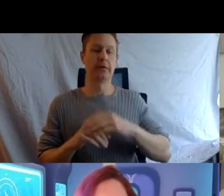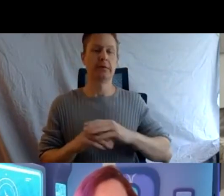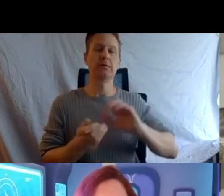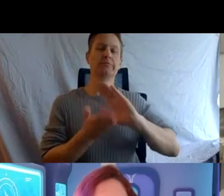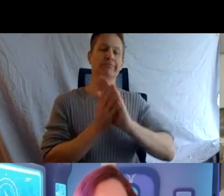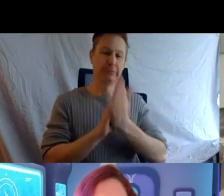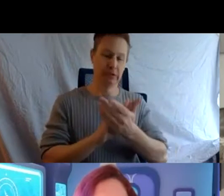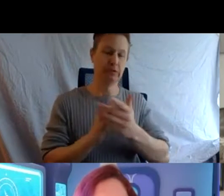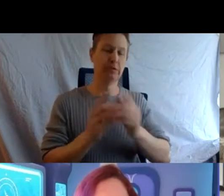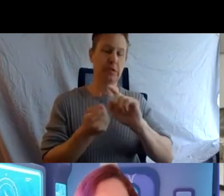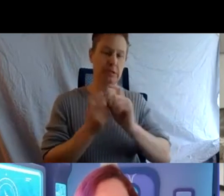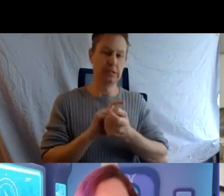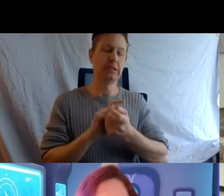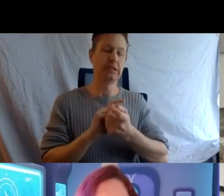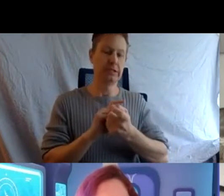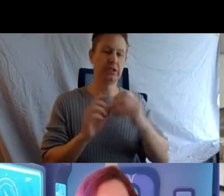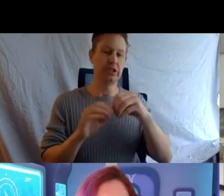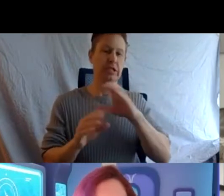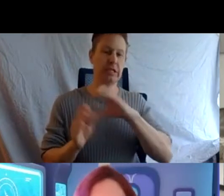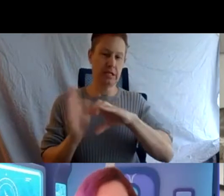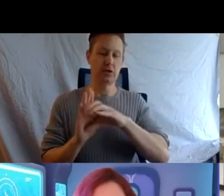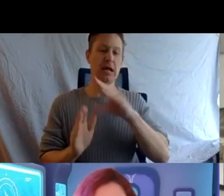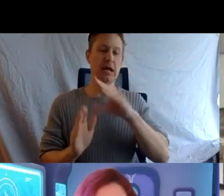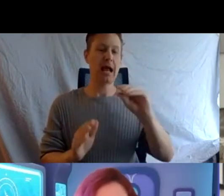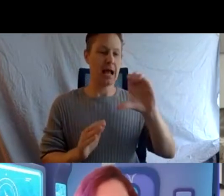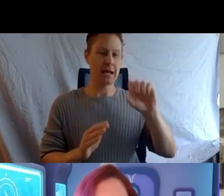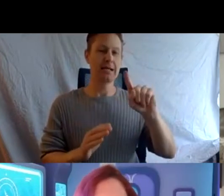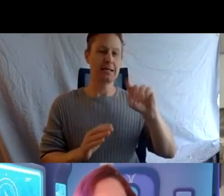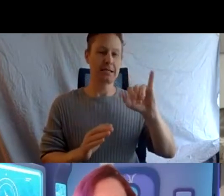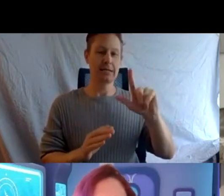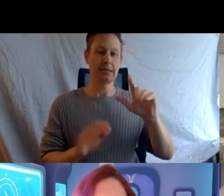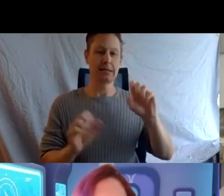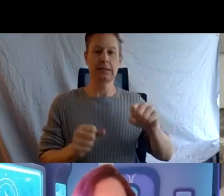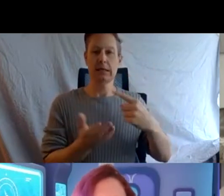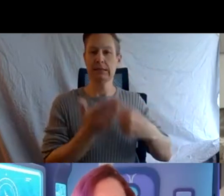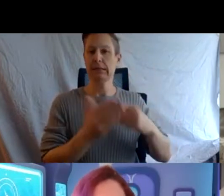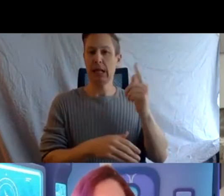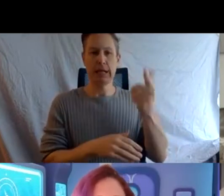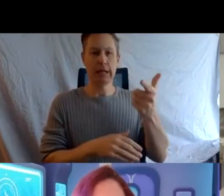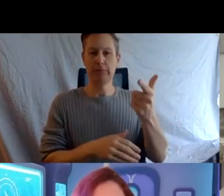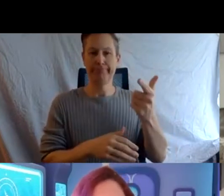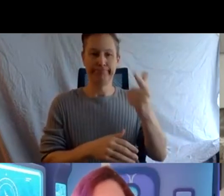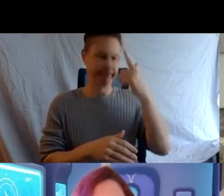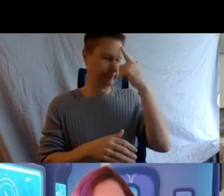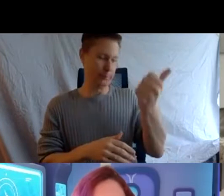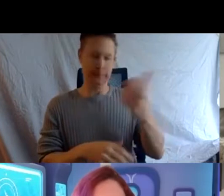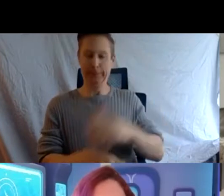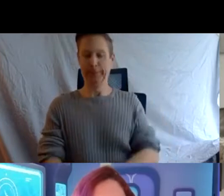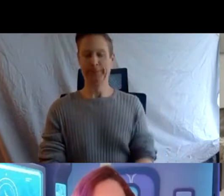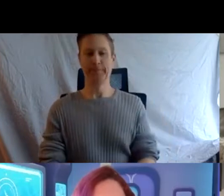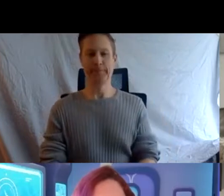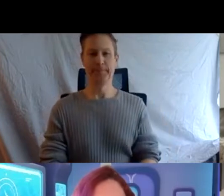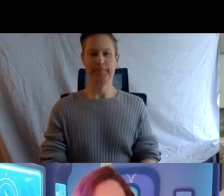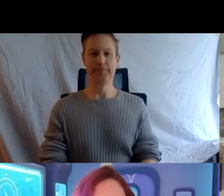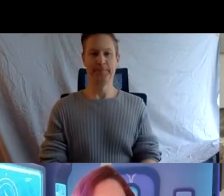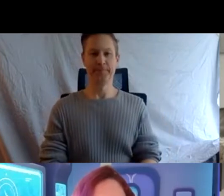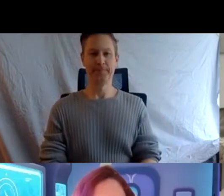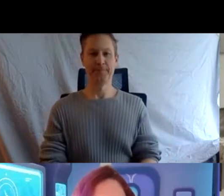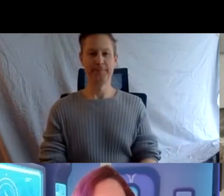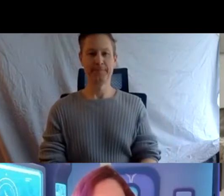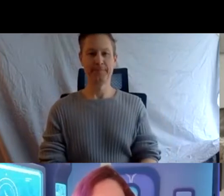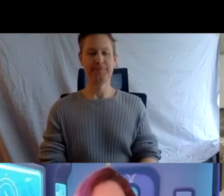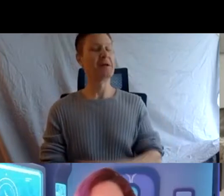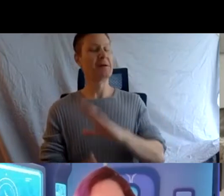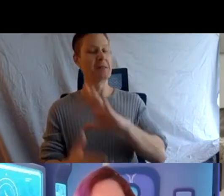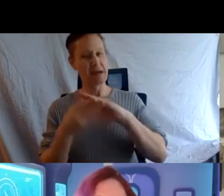the character happened along with casting, which I can get to later or whatever you like, but. Yeah, Nice. so I think that was the story.